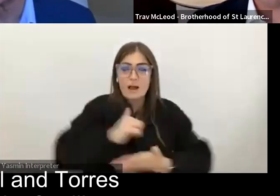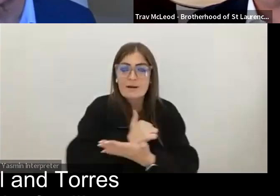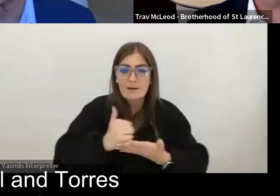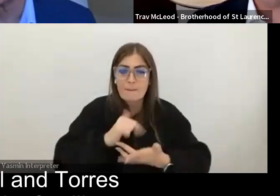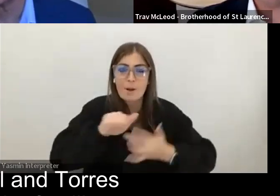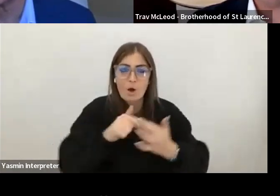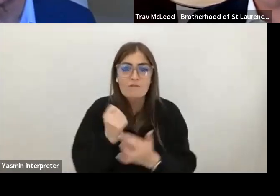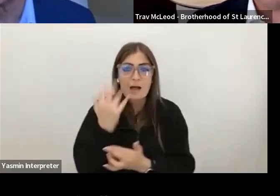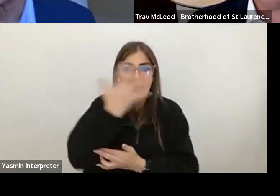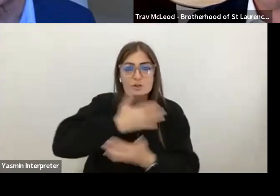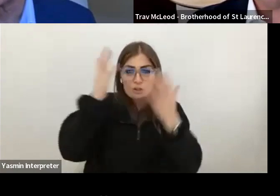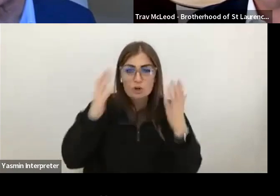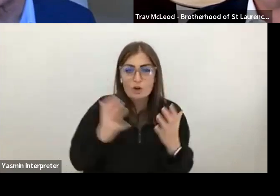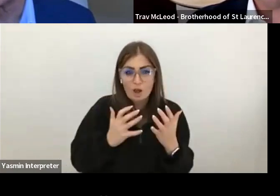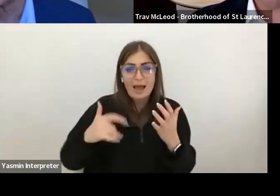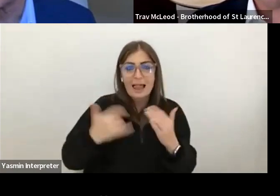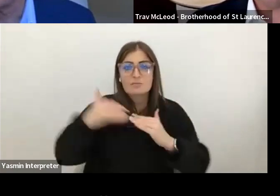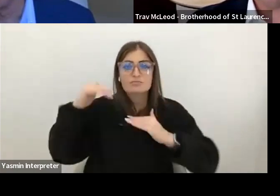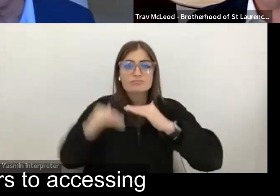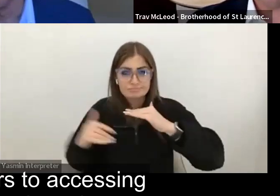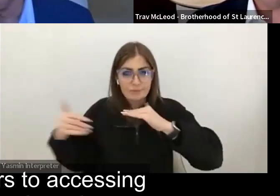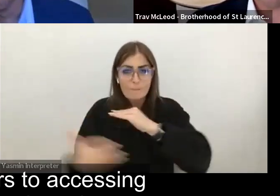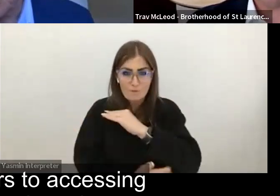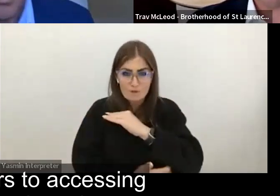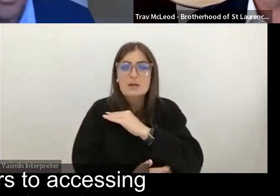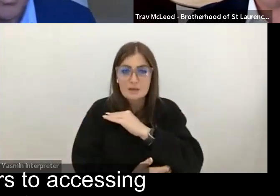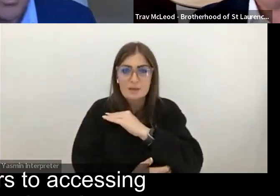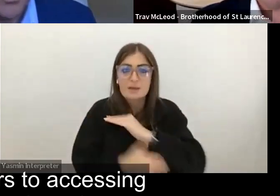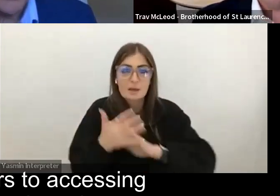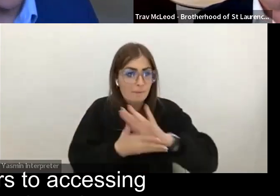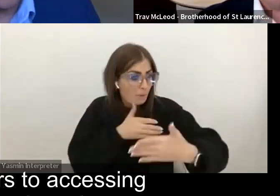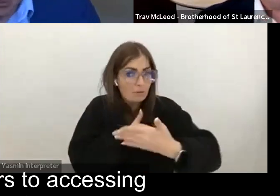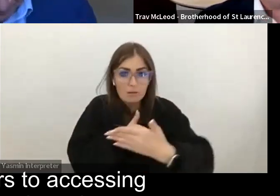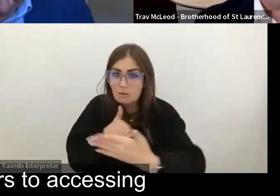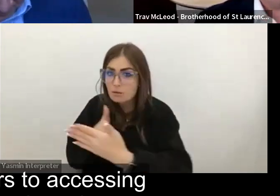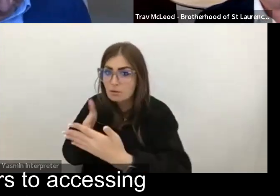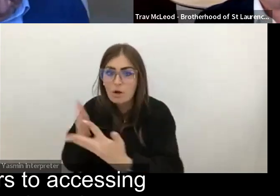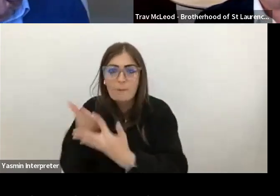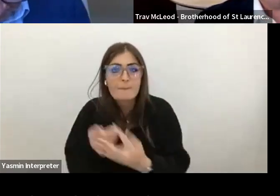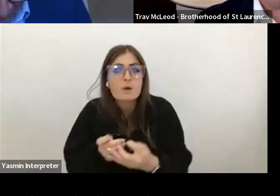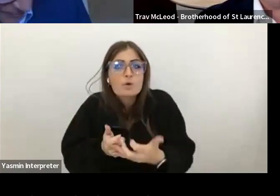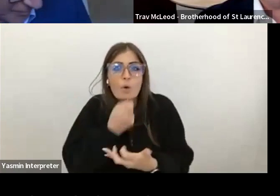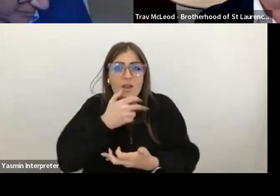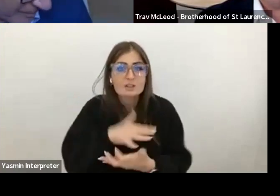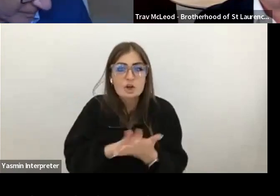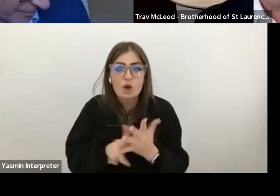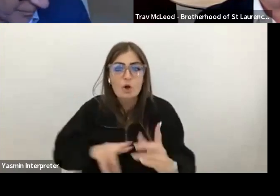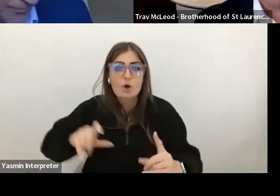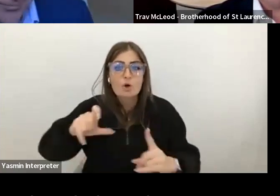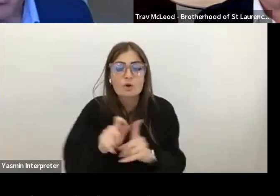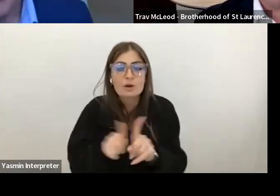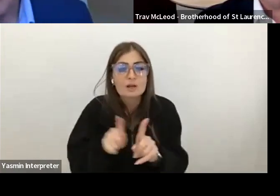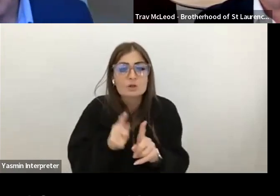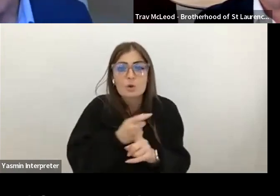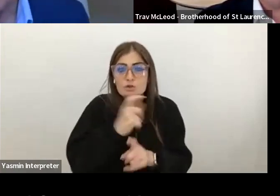Strait Islander families living below the poverty line, creating barriers to accessing early childhood services such as childcare and early